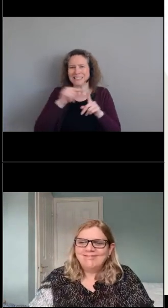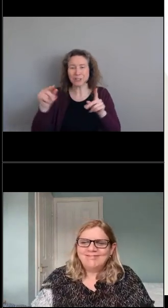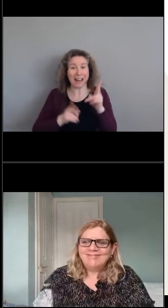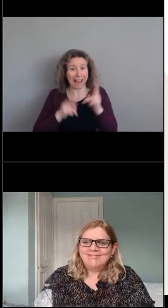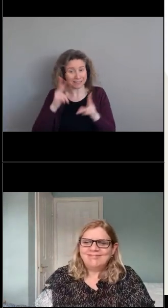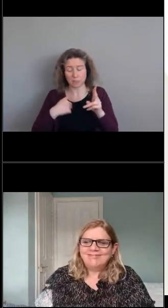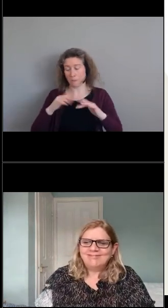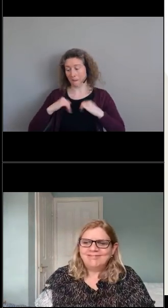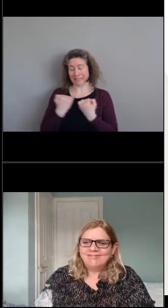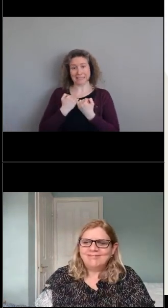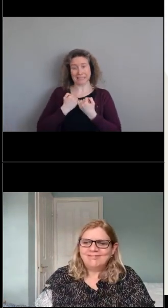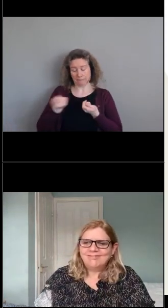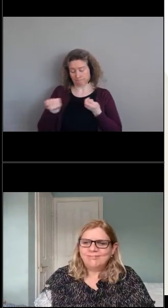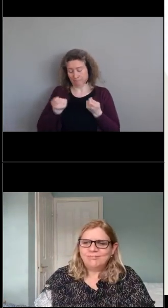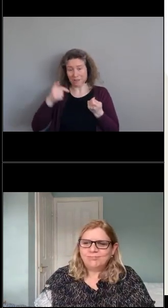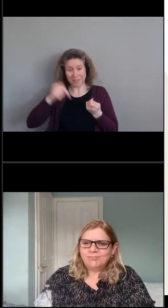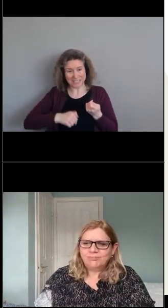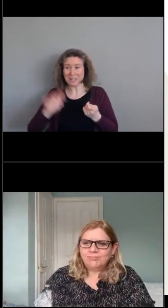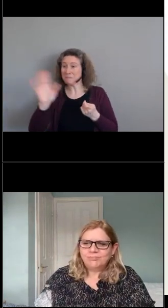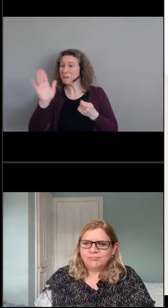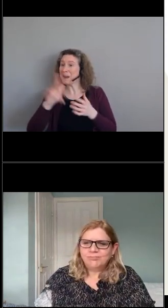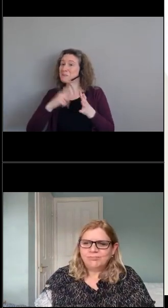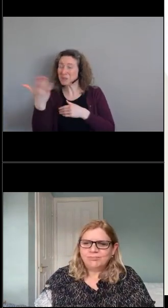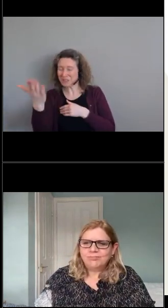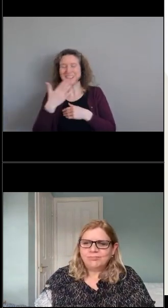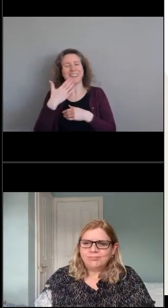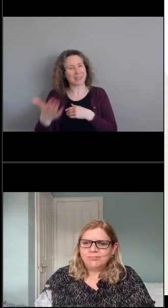as well. It's a goodbye from Audrey as well. Thank you,